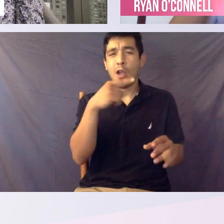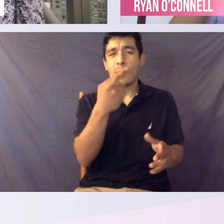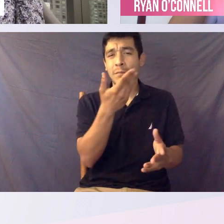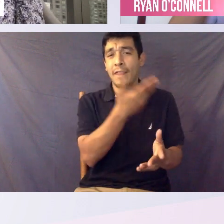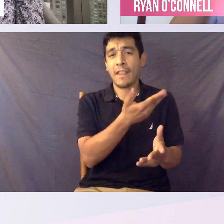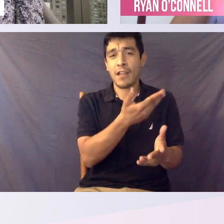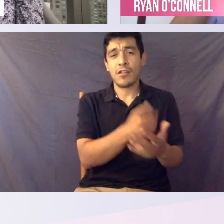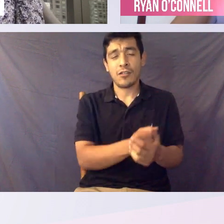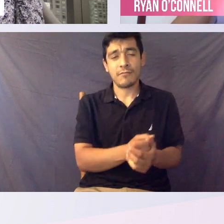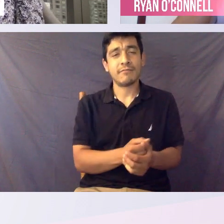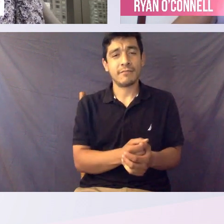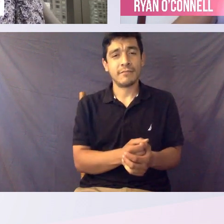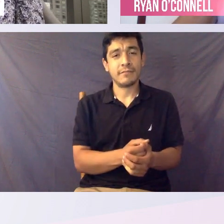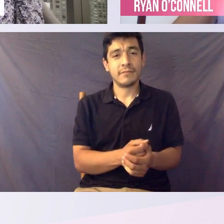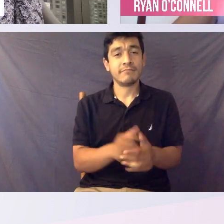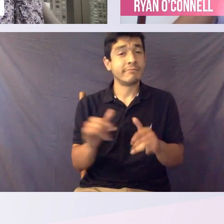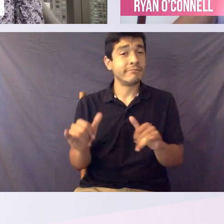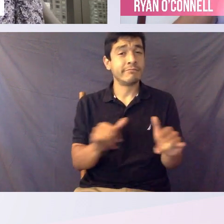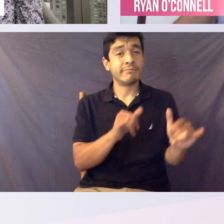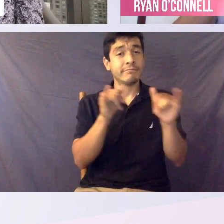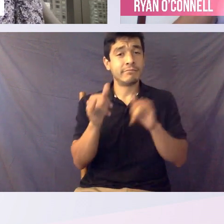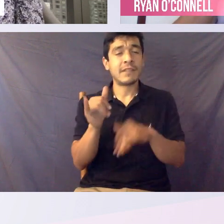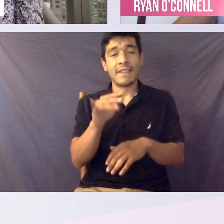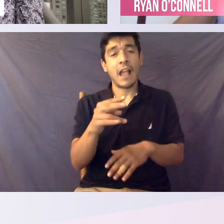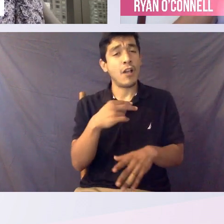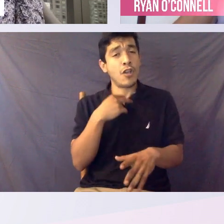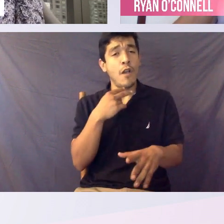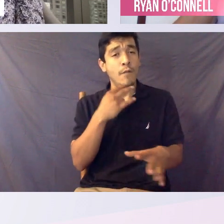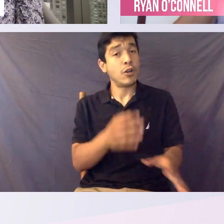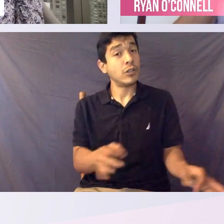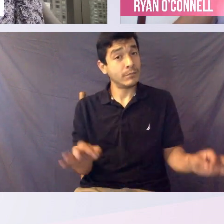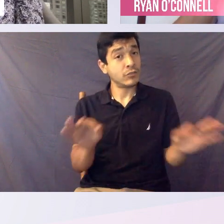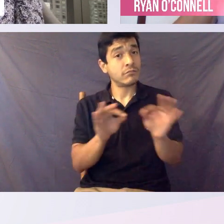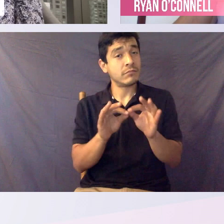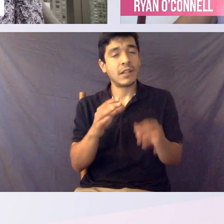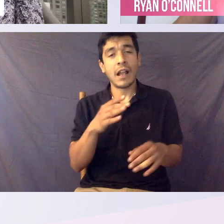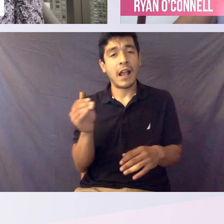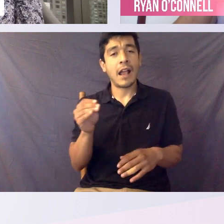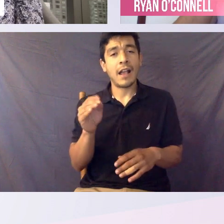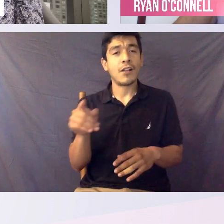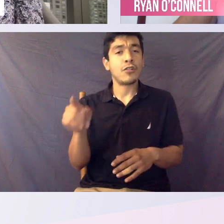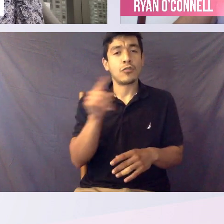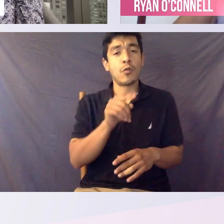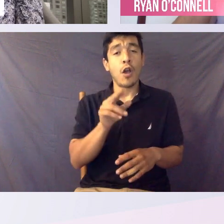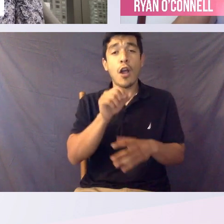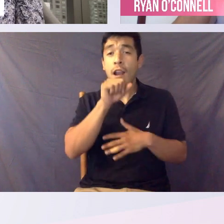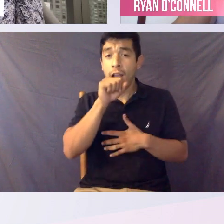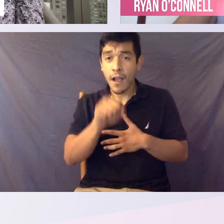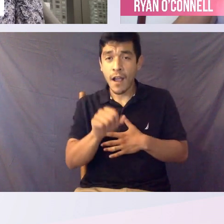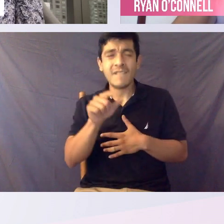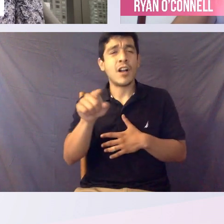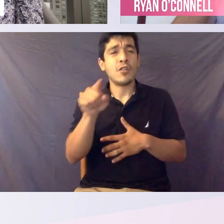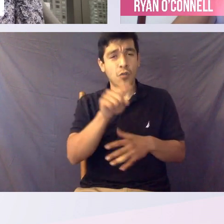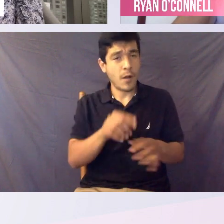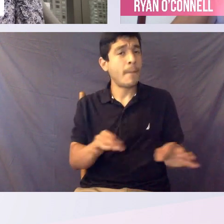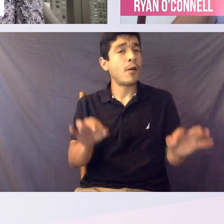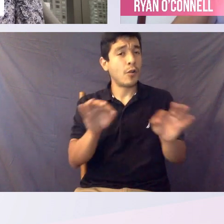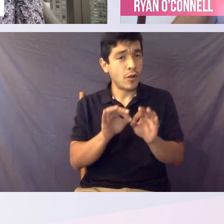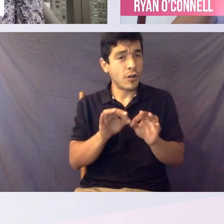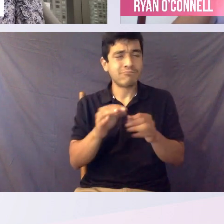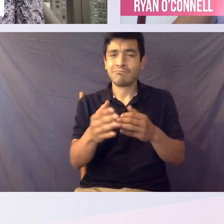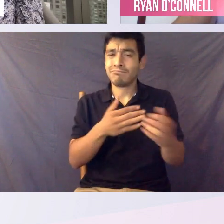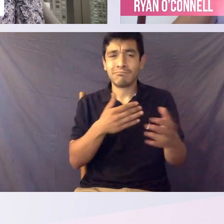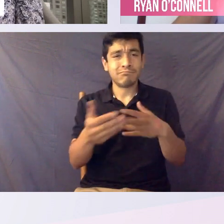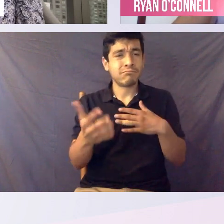same, which is, you know, that your voice matters and you are loved and you're important, and regardless of what